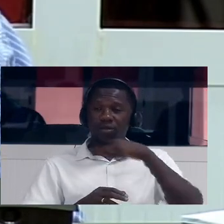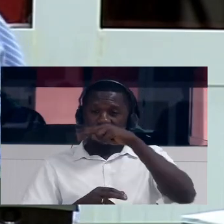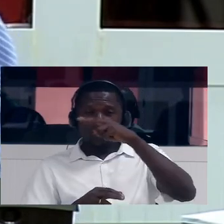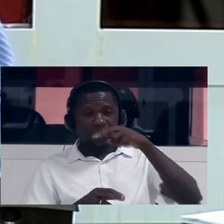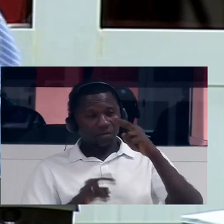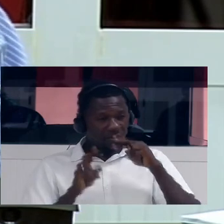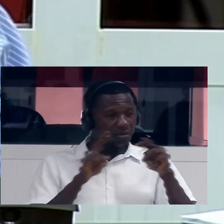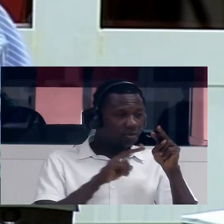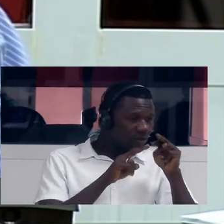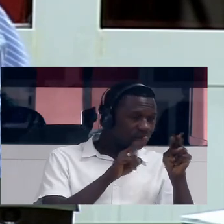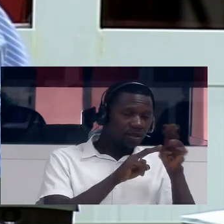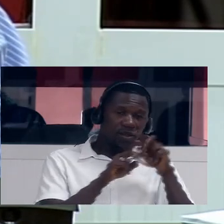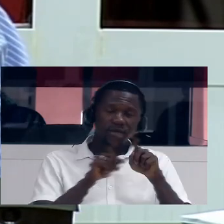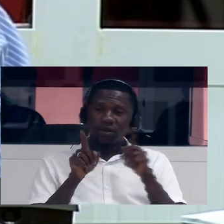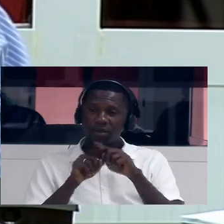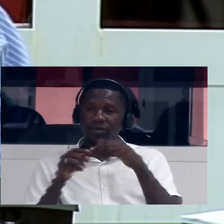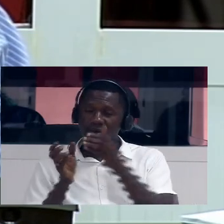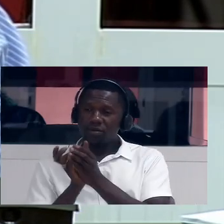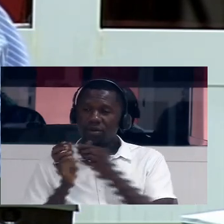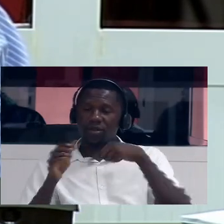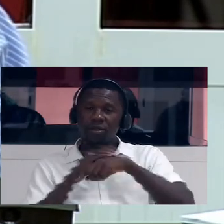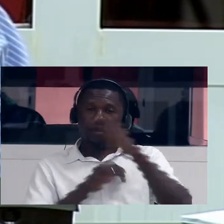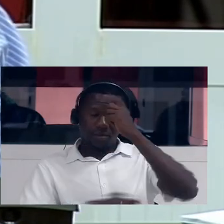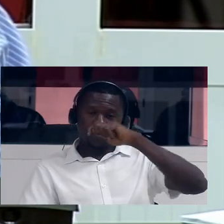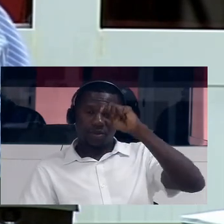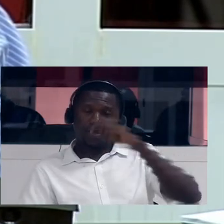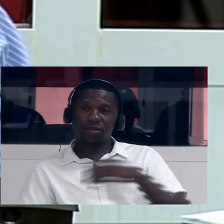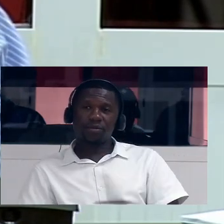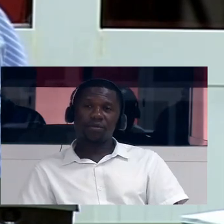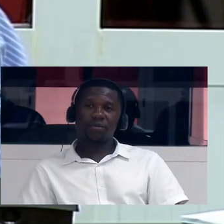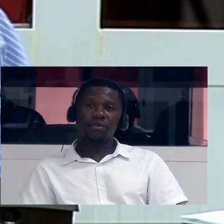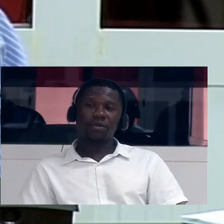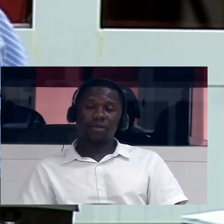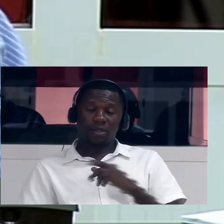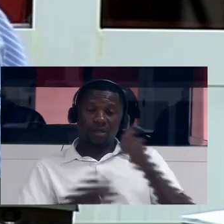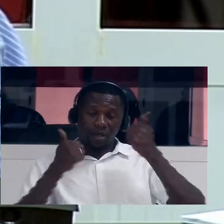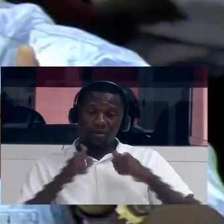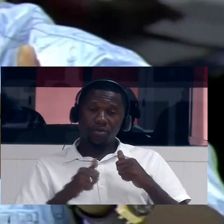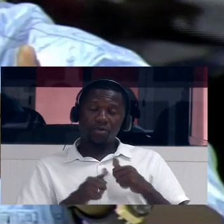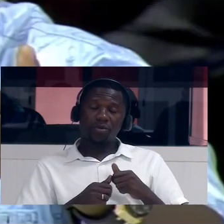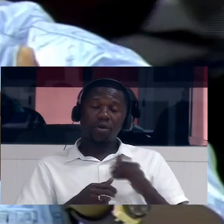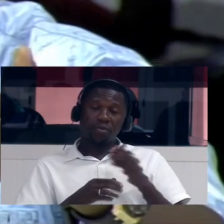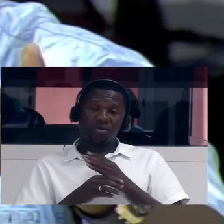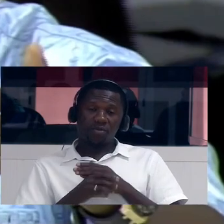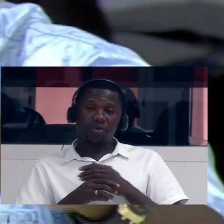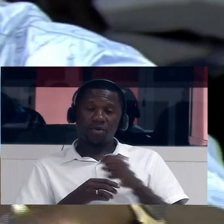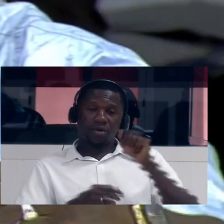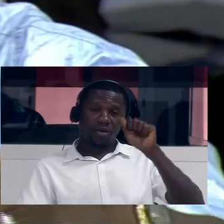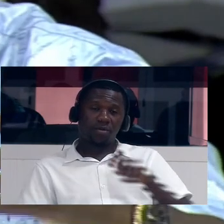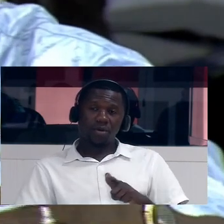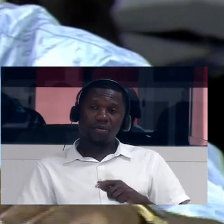the different sections in the police. So this event happened? Well before the April. Yes, but not long after